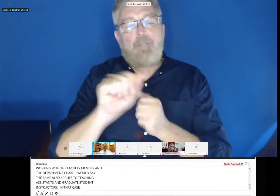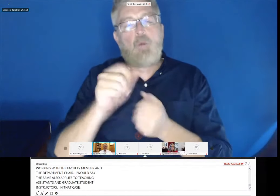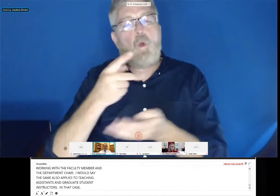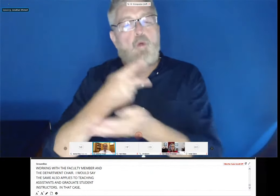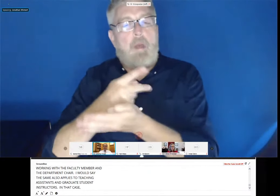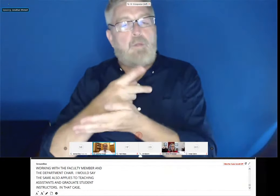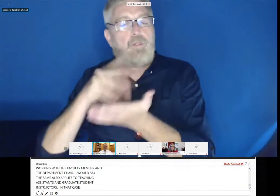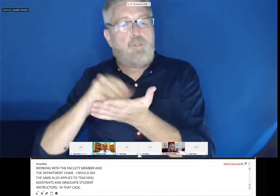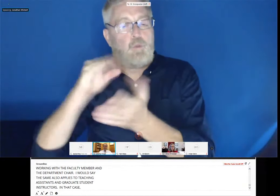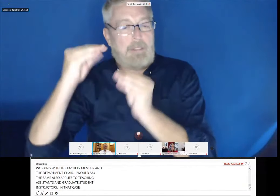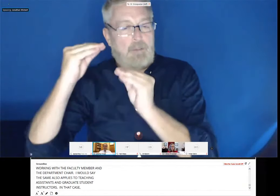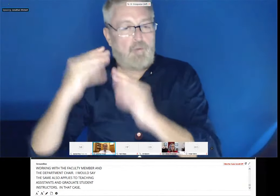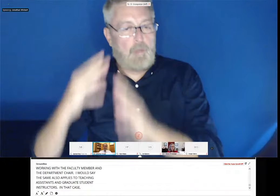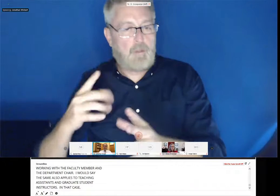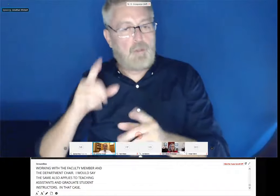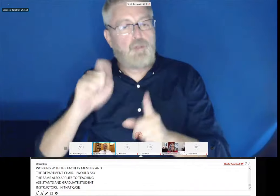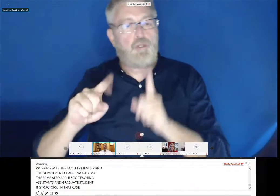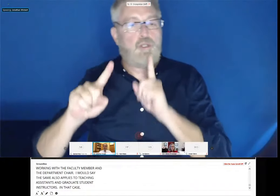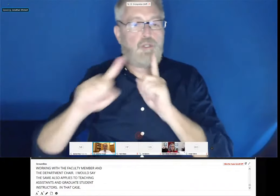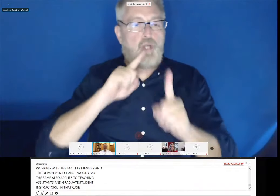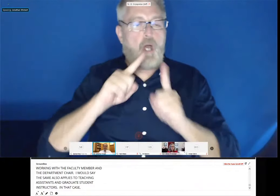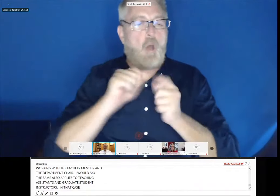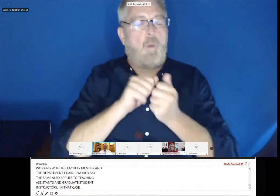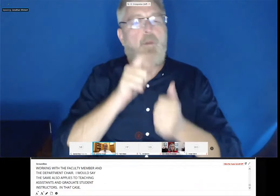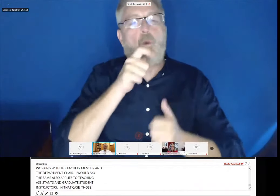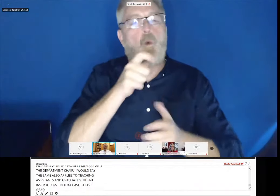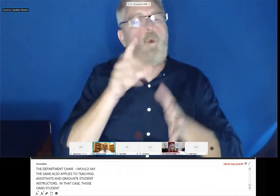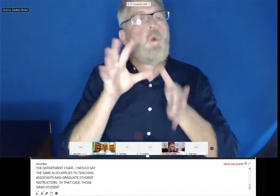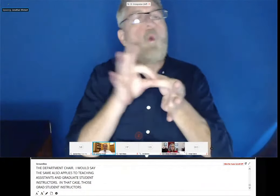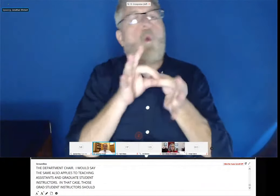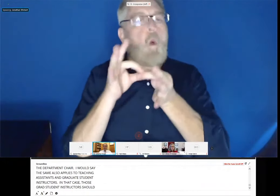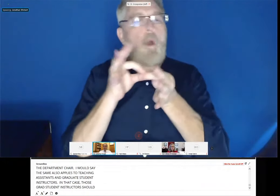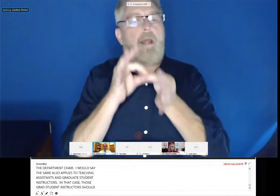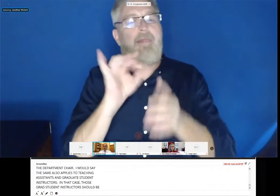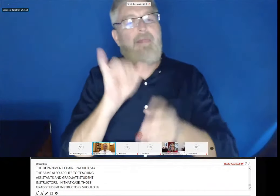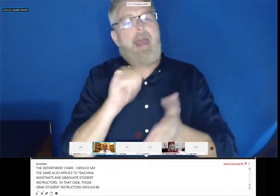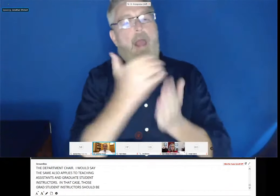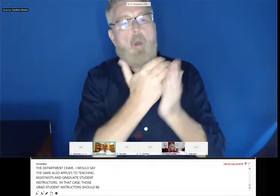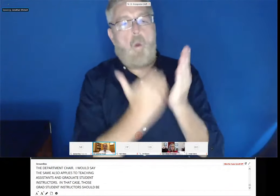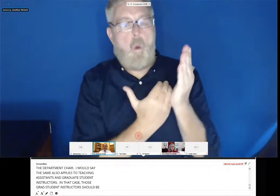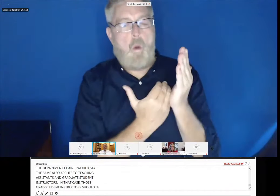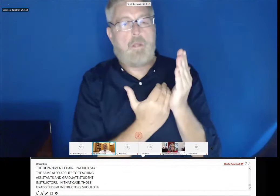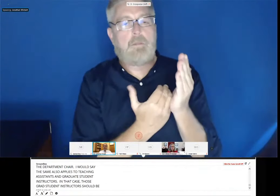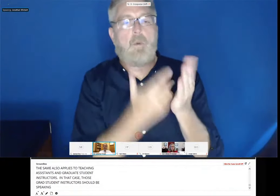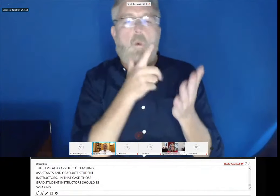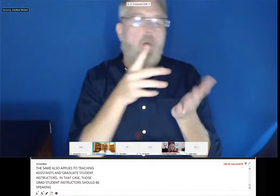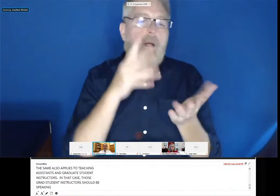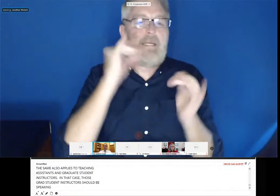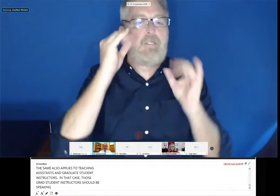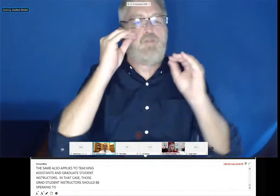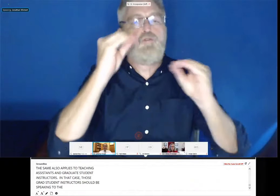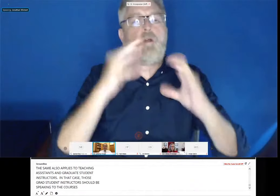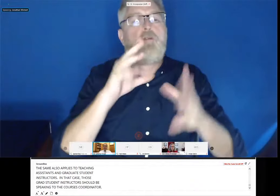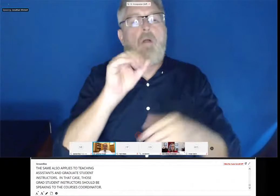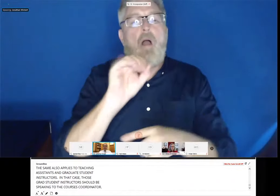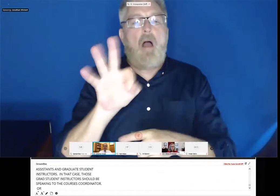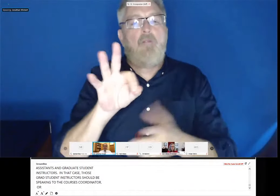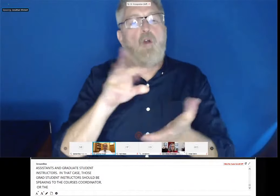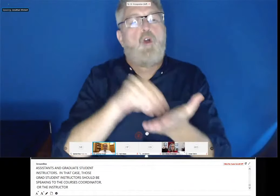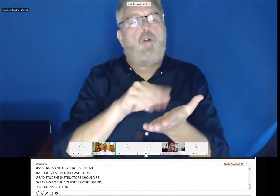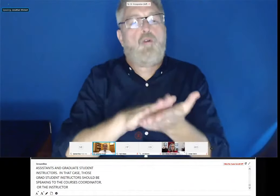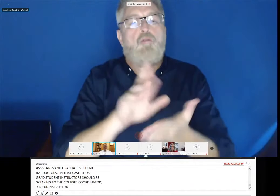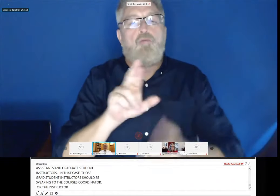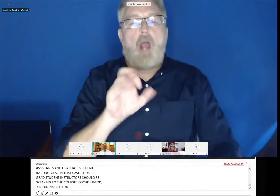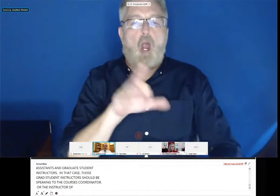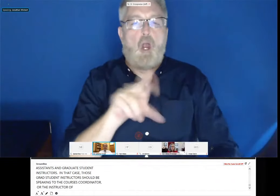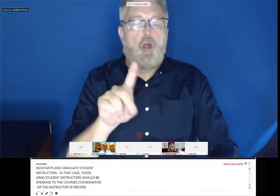student instructors should really be speaking to the course's coordinator or the instructor of record for that course, as well as their